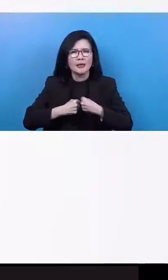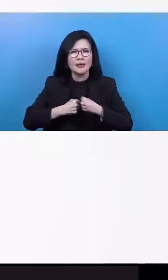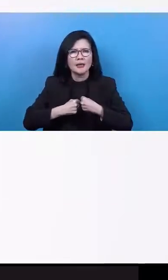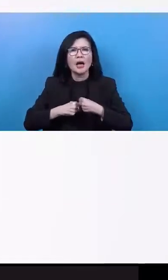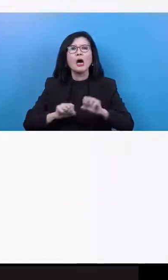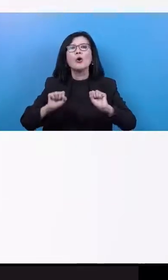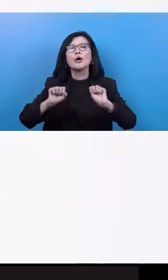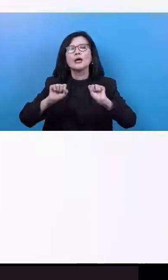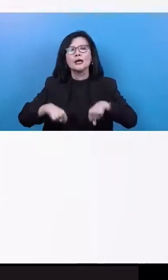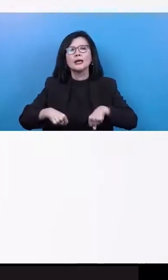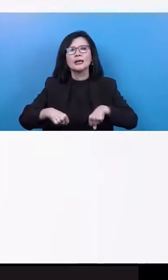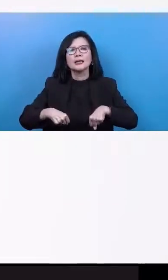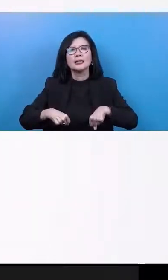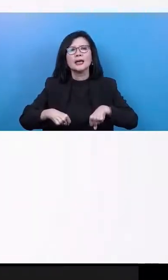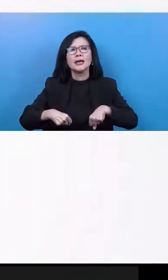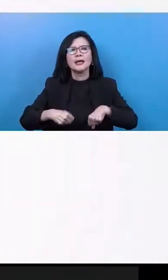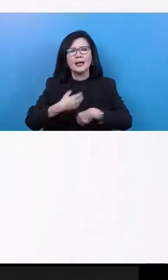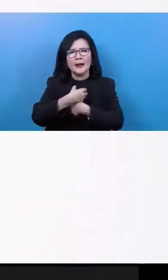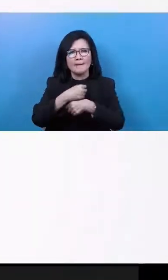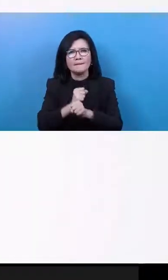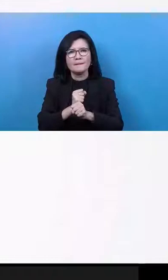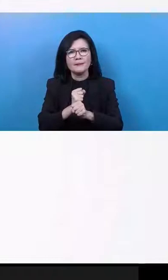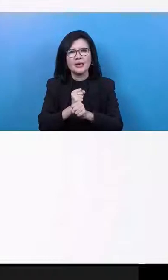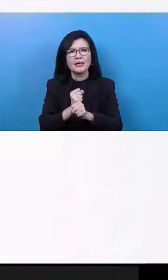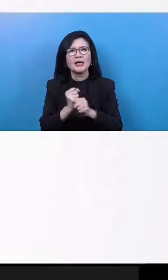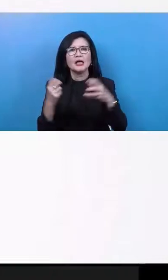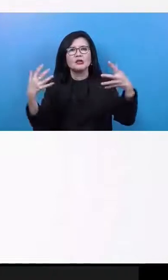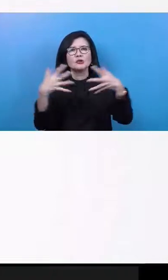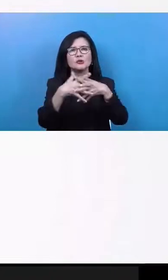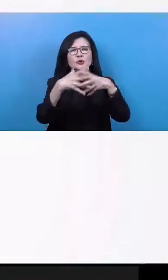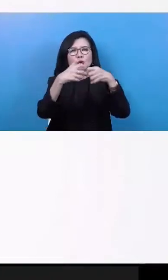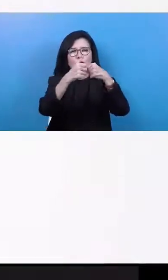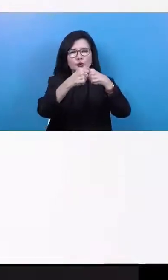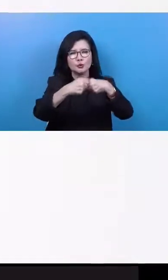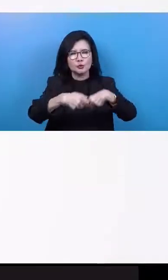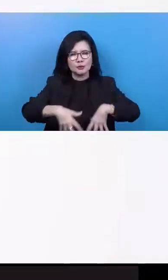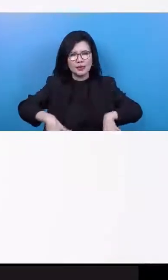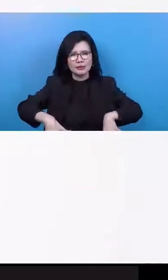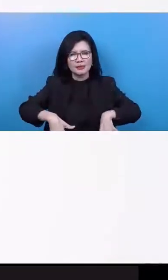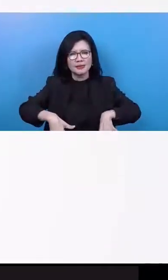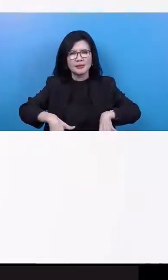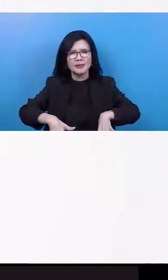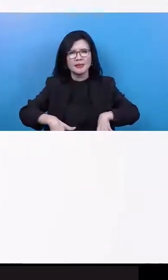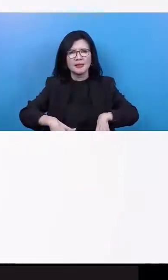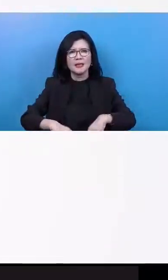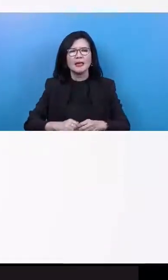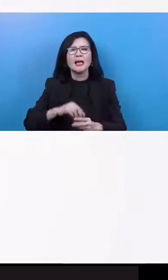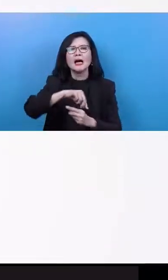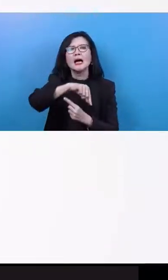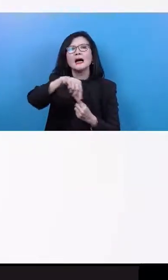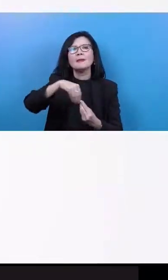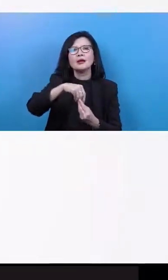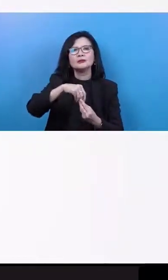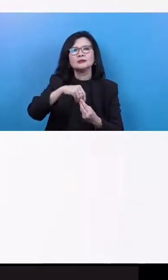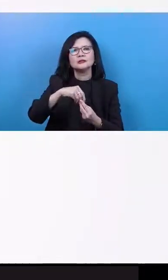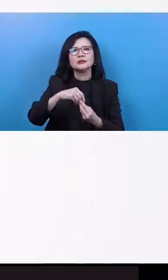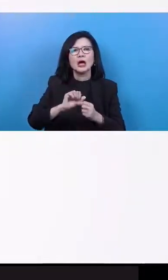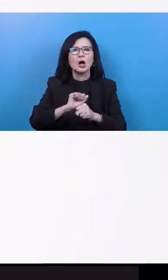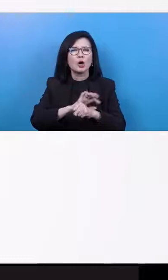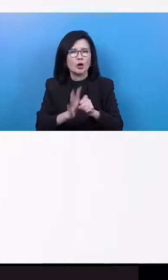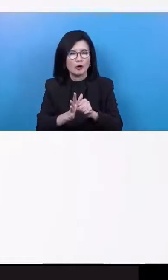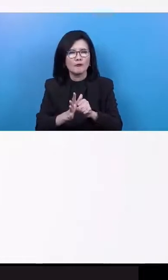recovery towards COVID-19. But we also have another arm where we